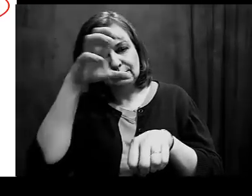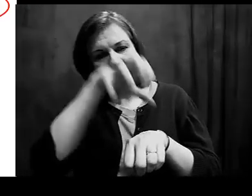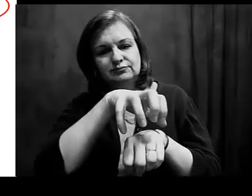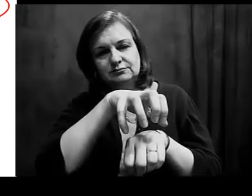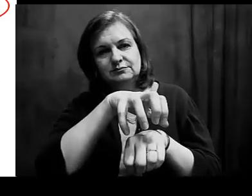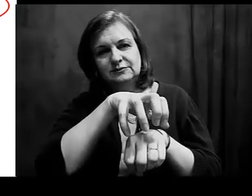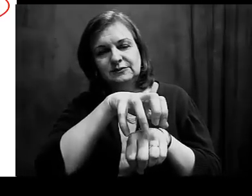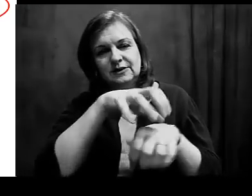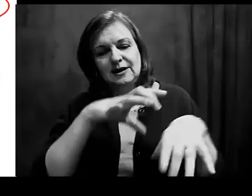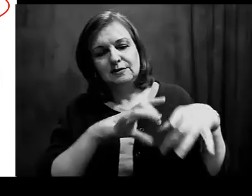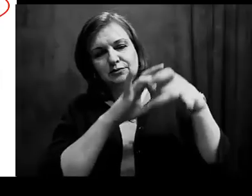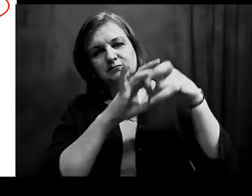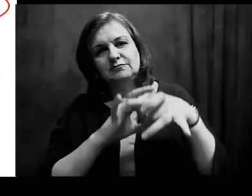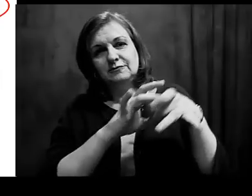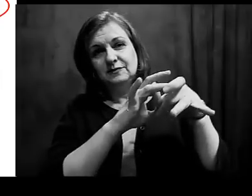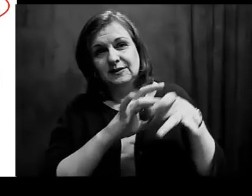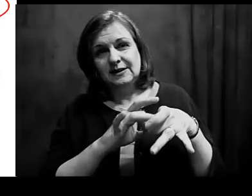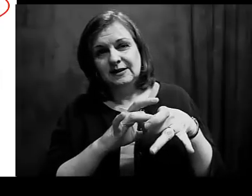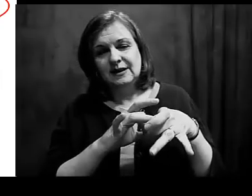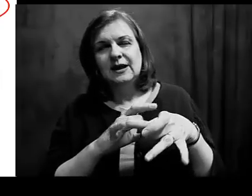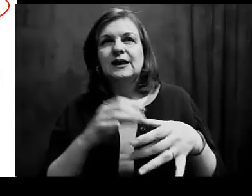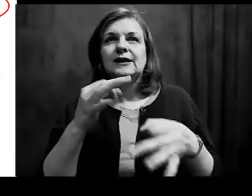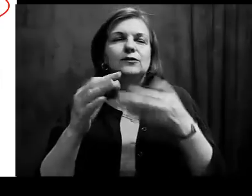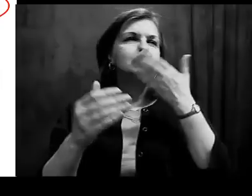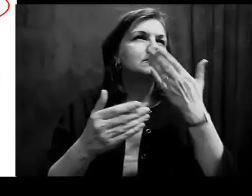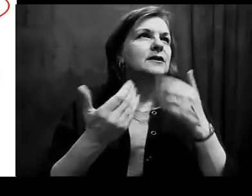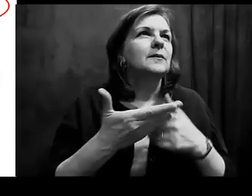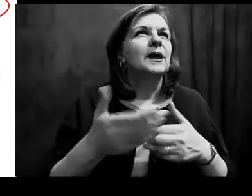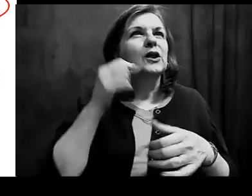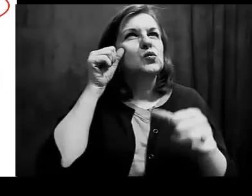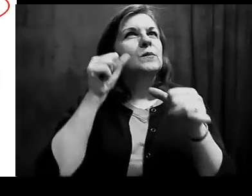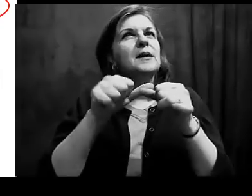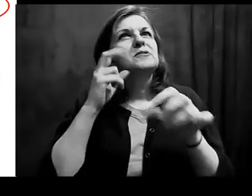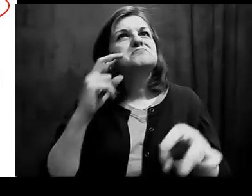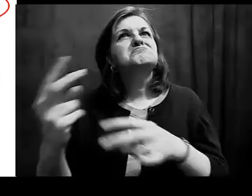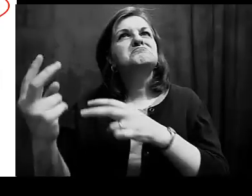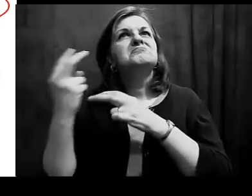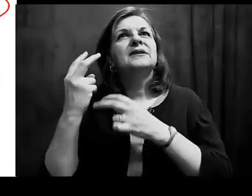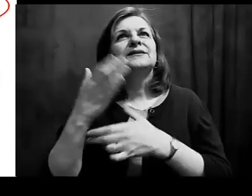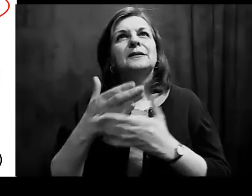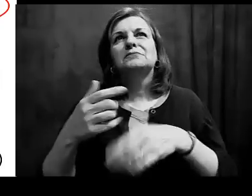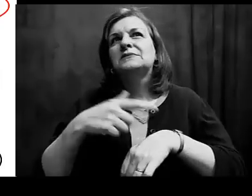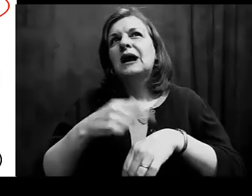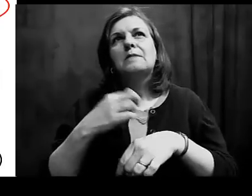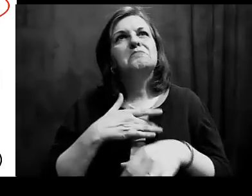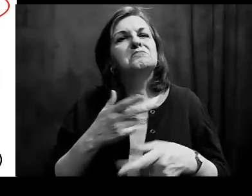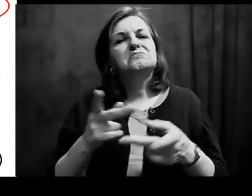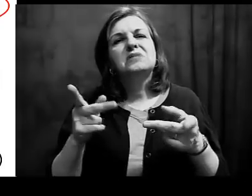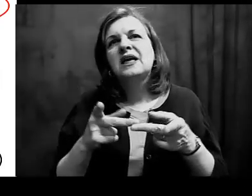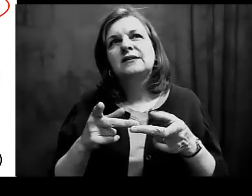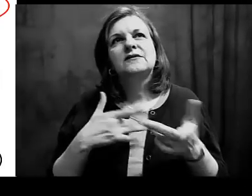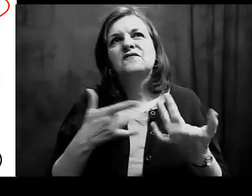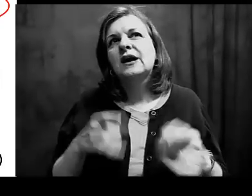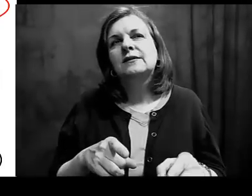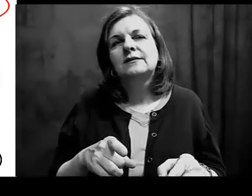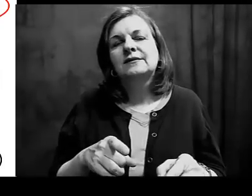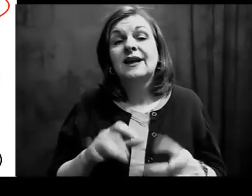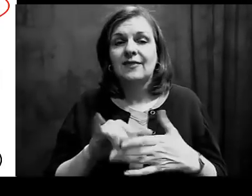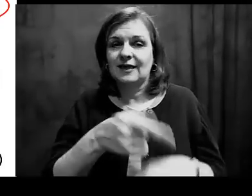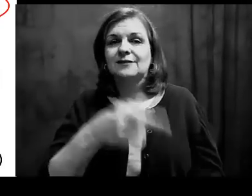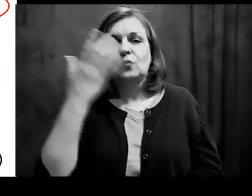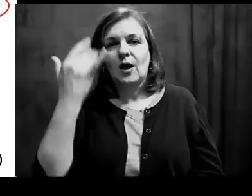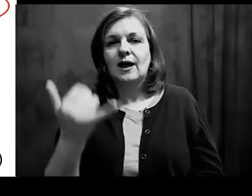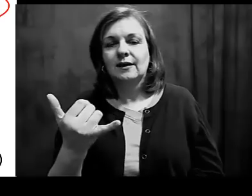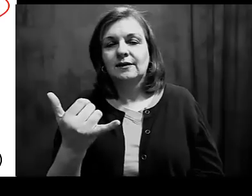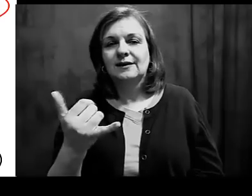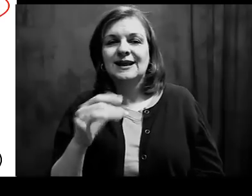and it reminds you of a place or a time or an event, this is why 80 to